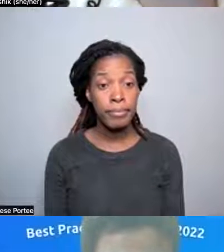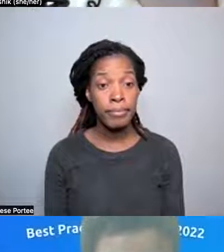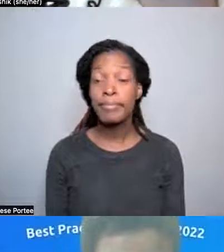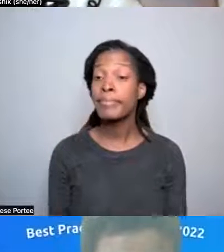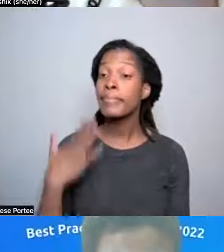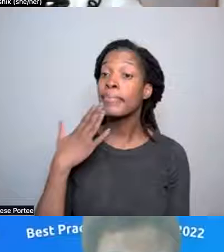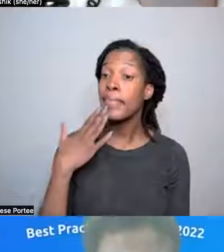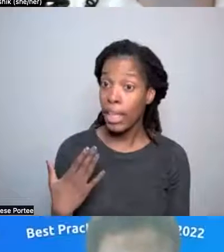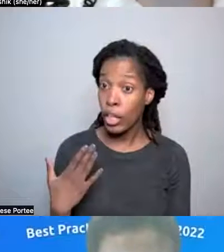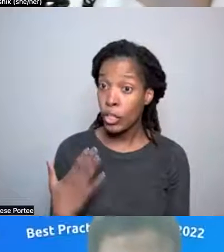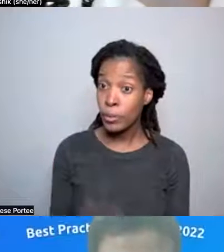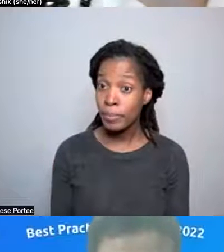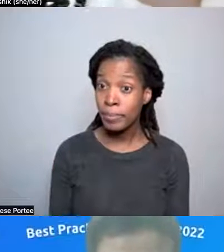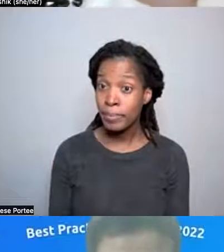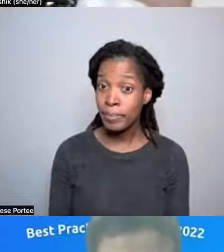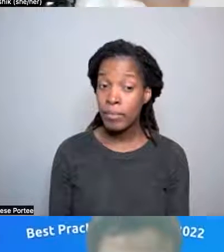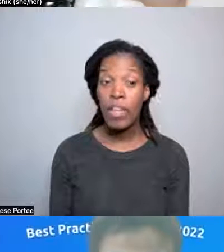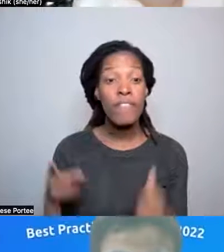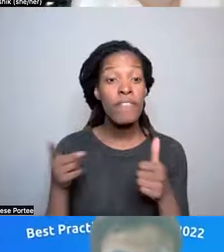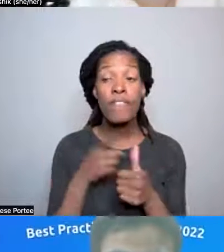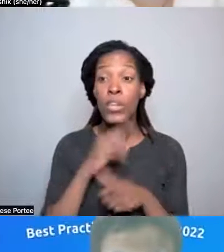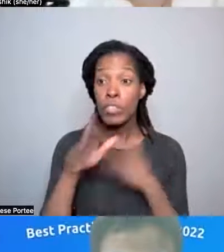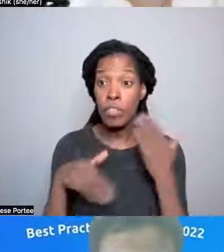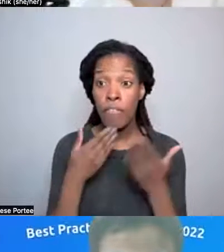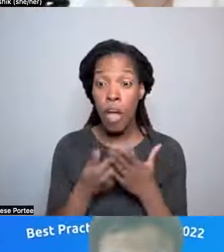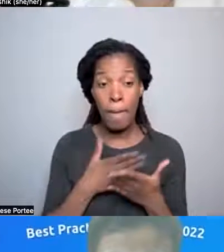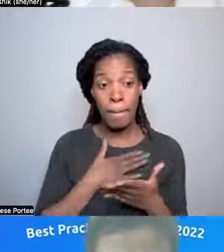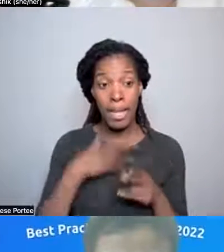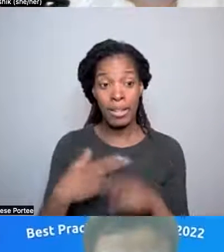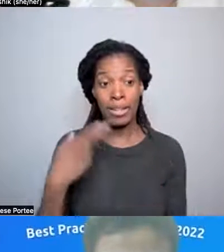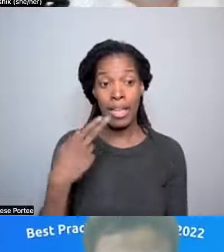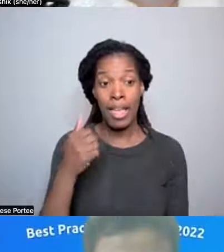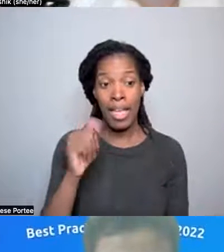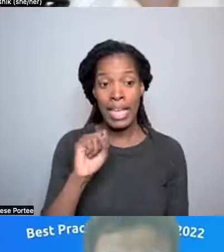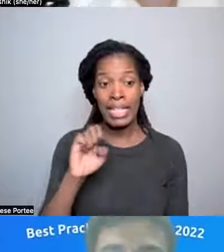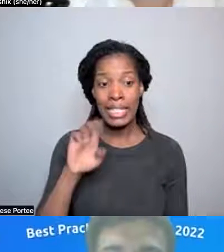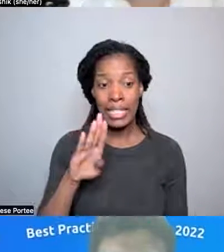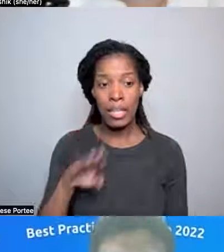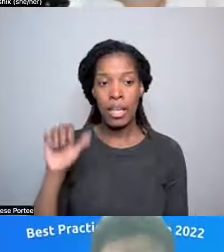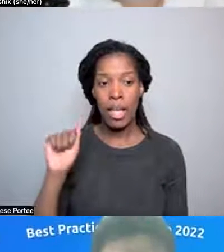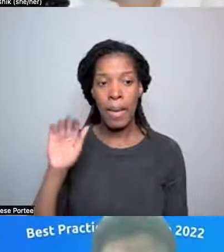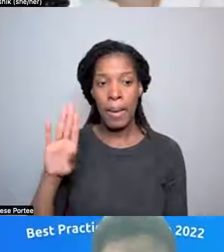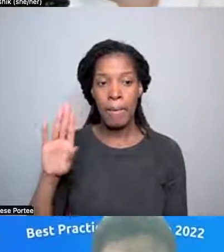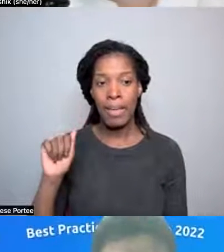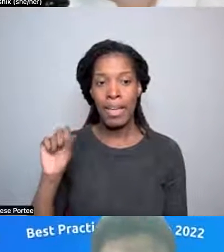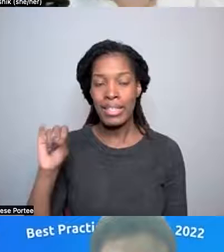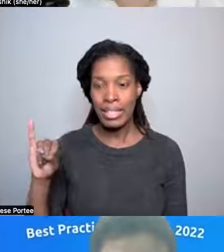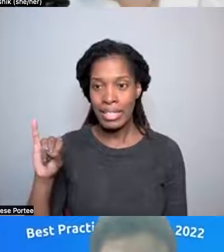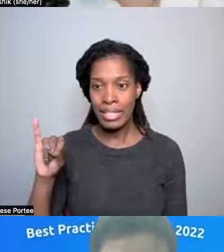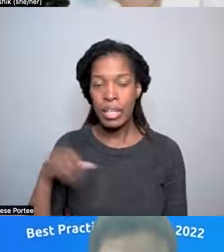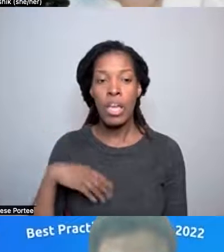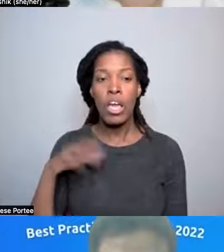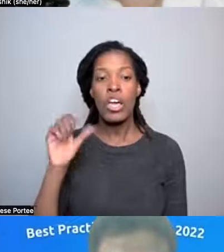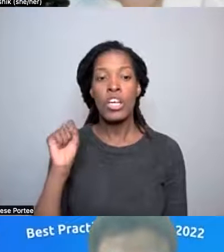Thank you. So first of all, my name is Haseeb Abbasi. I'm Sergeant Driver